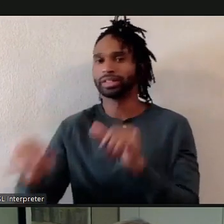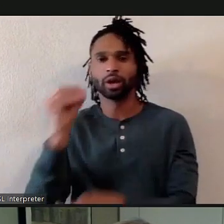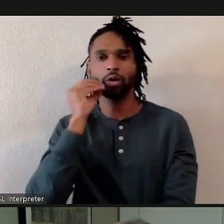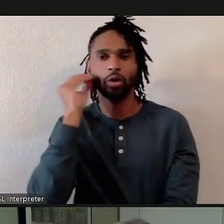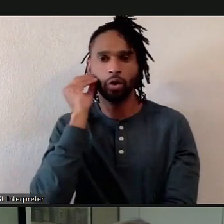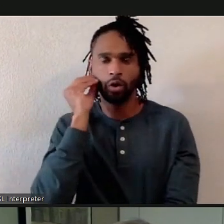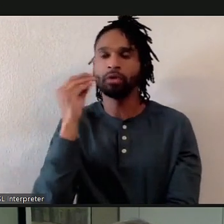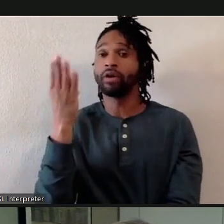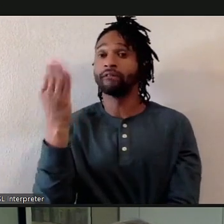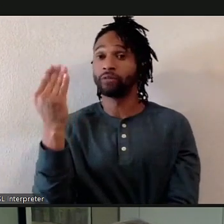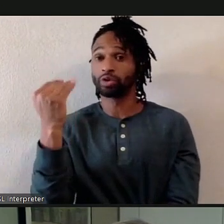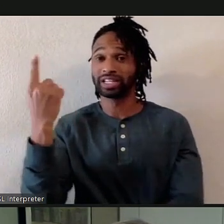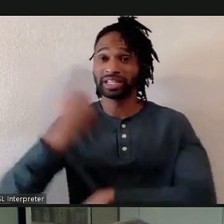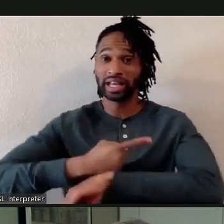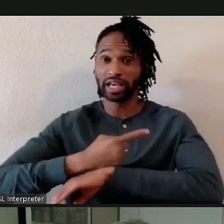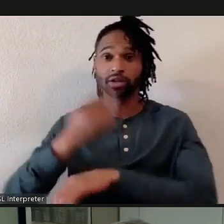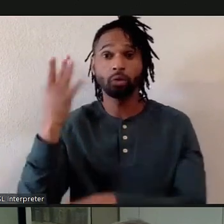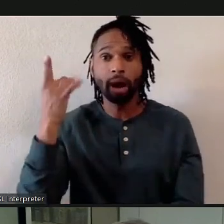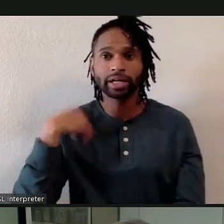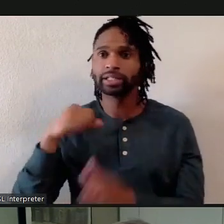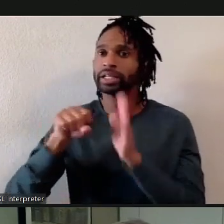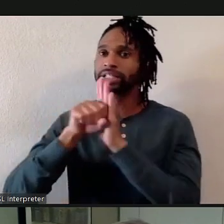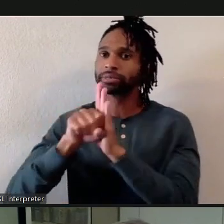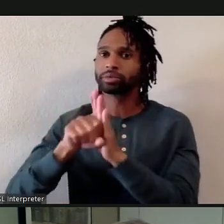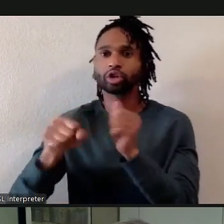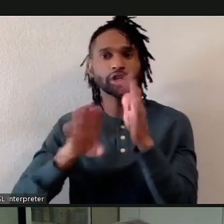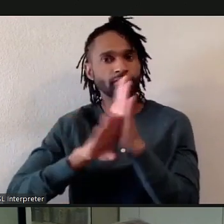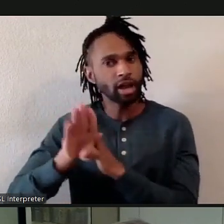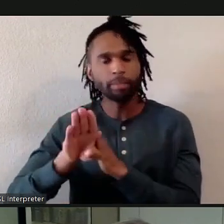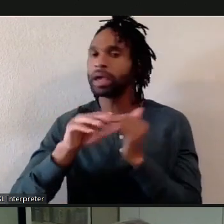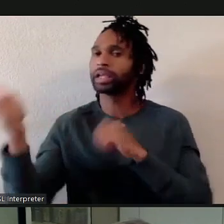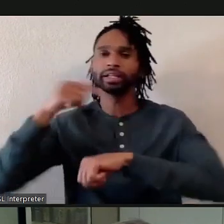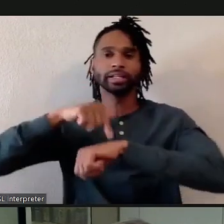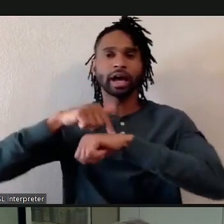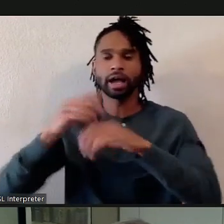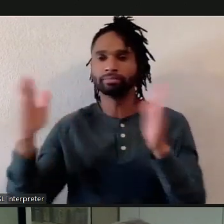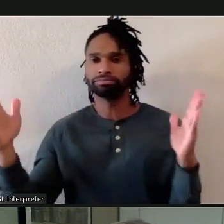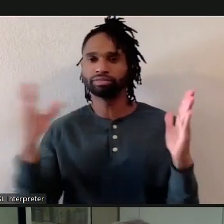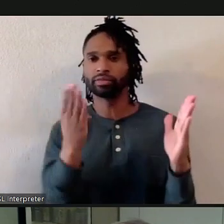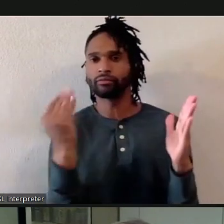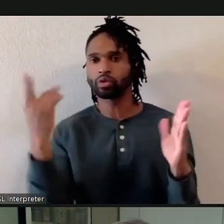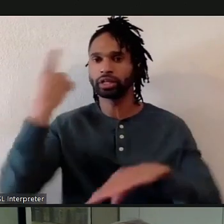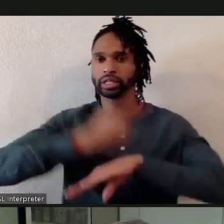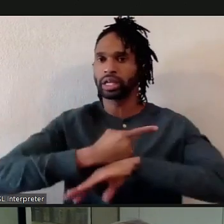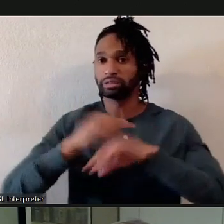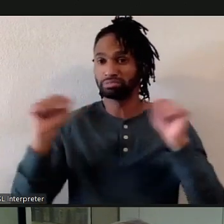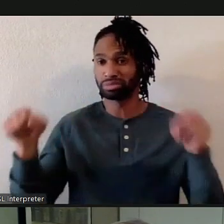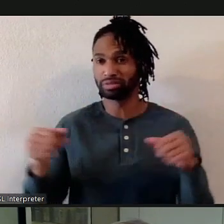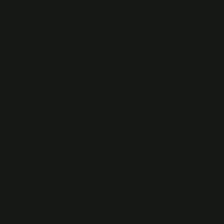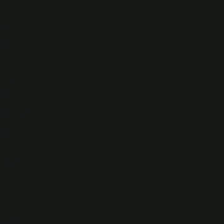14 days because the symptoms can develop anytime in that 14-day period. Next slide.